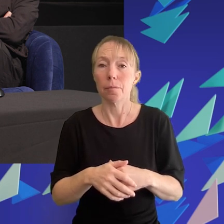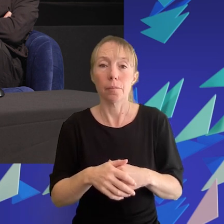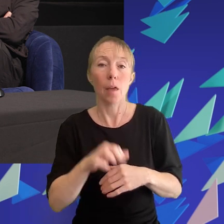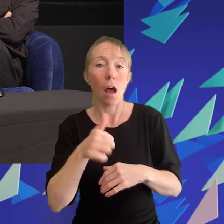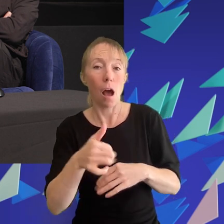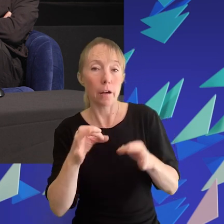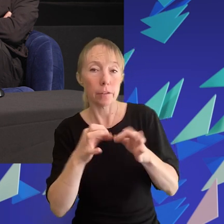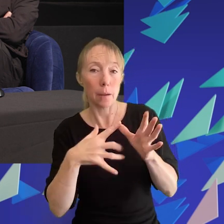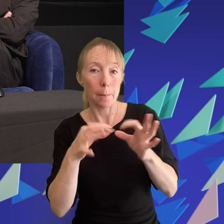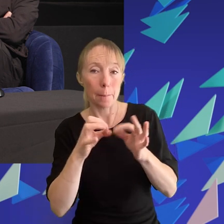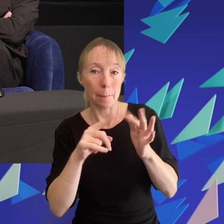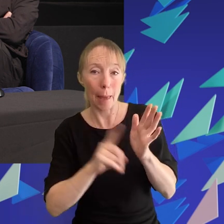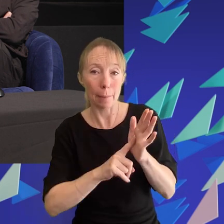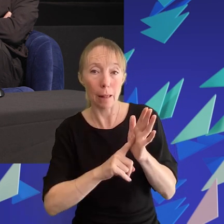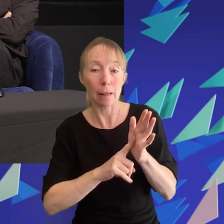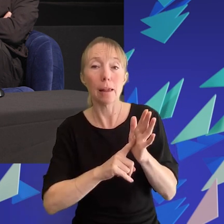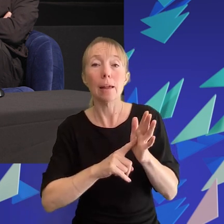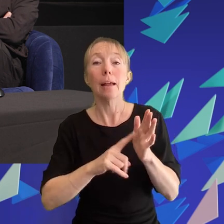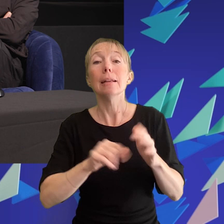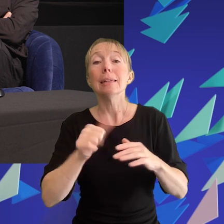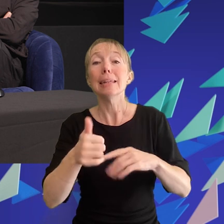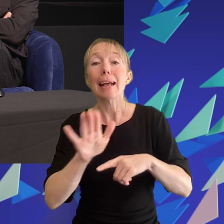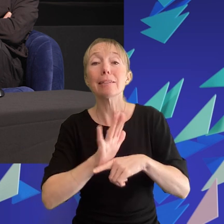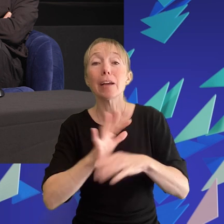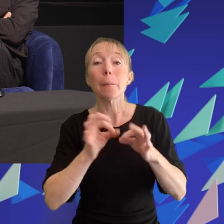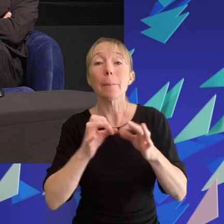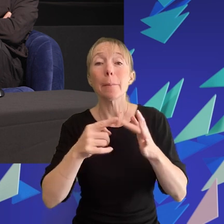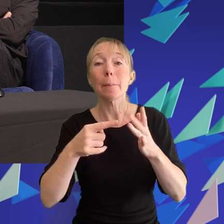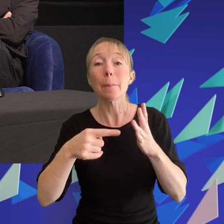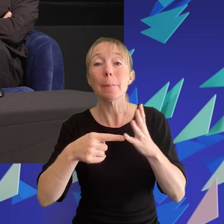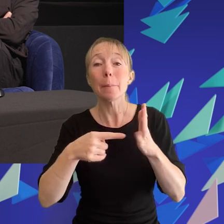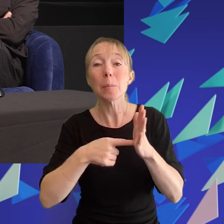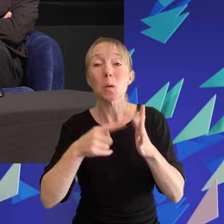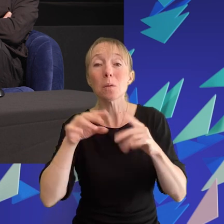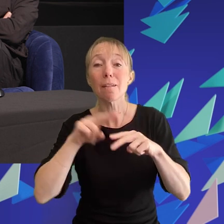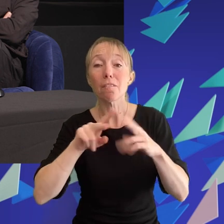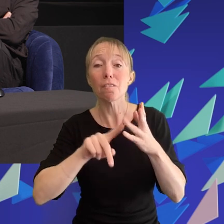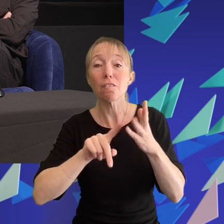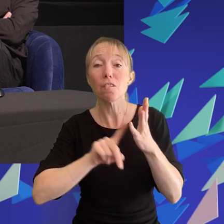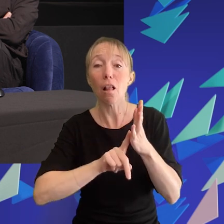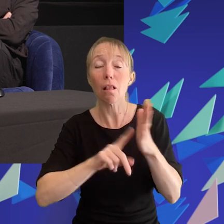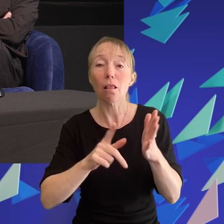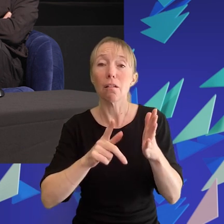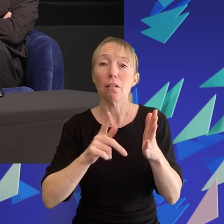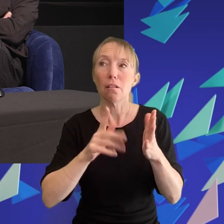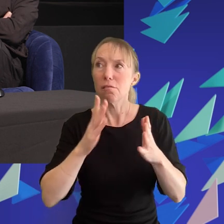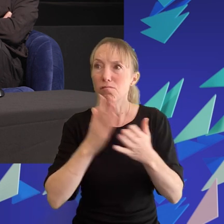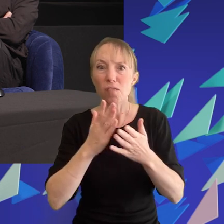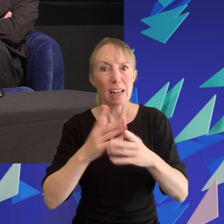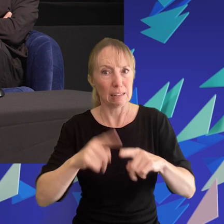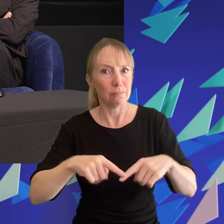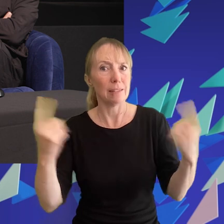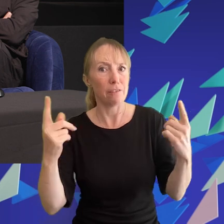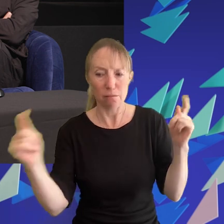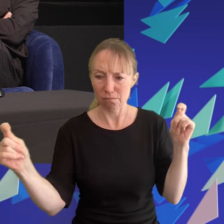After Babel, you moved on to Biutiful, which was a complete change. We've got single focus on one character played